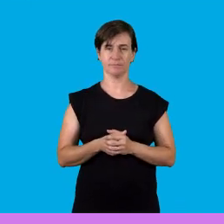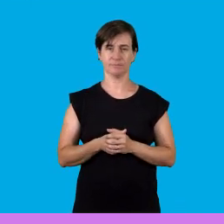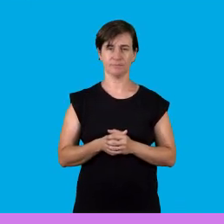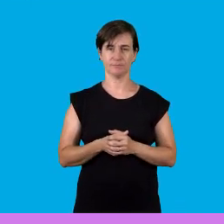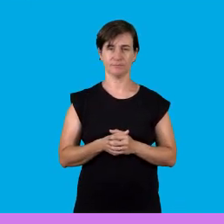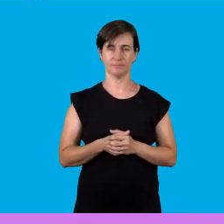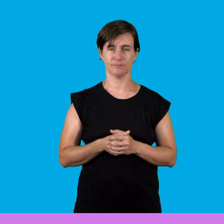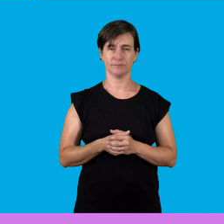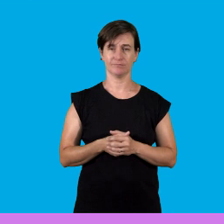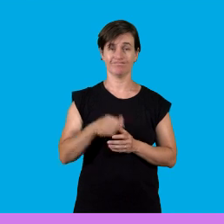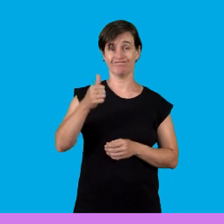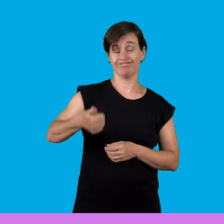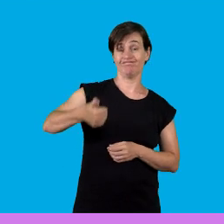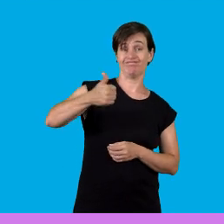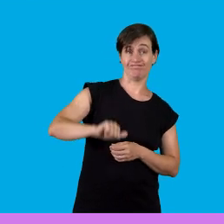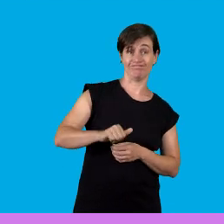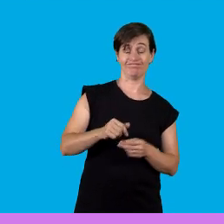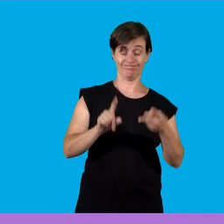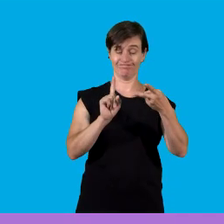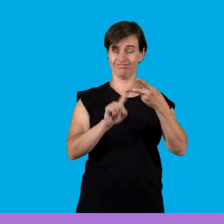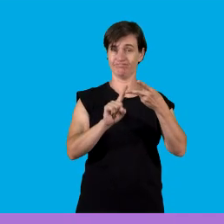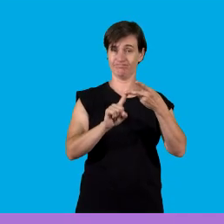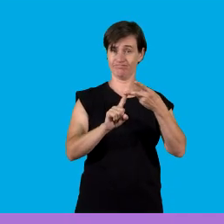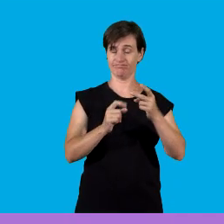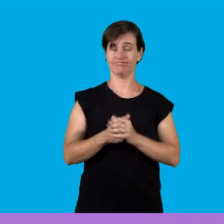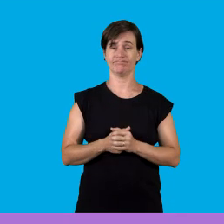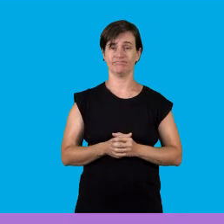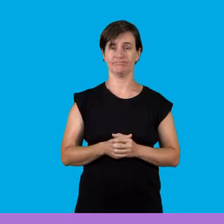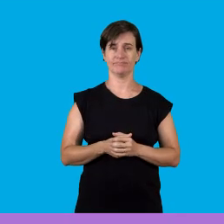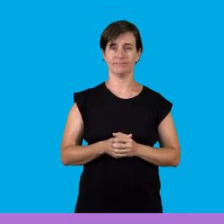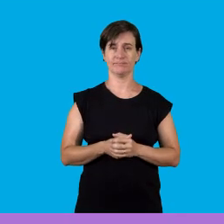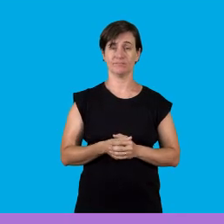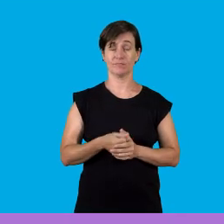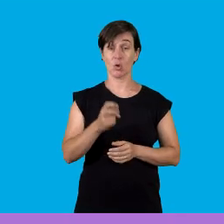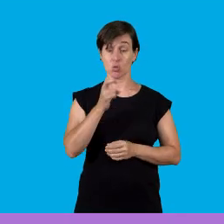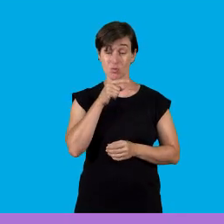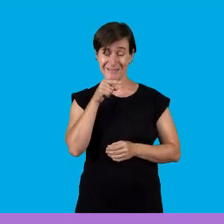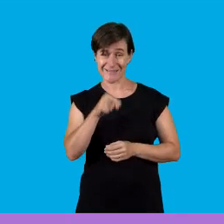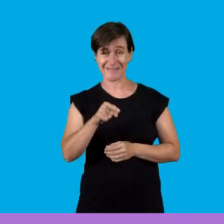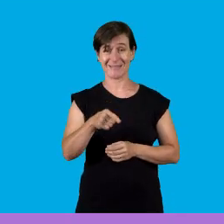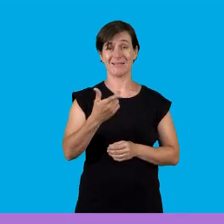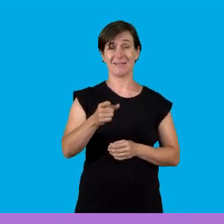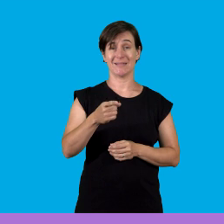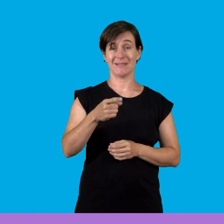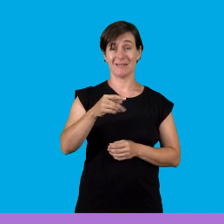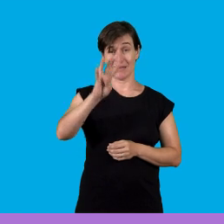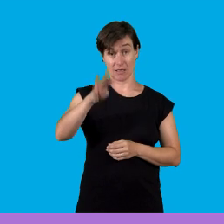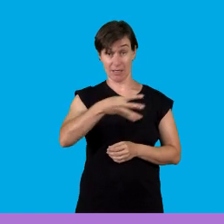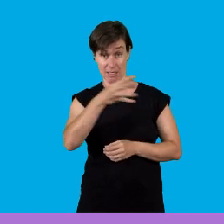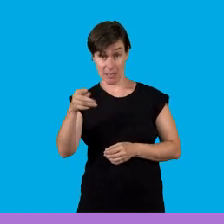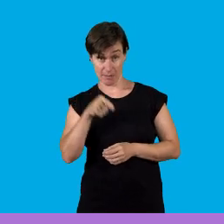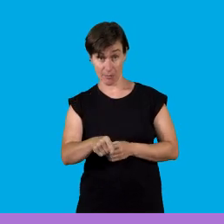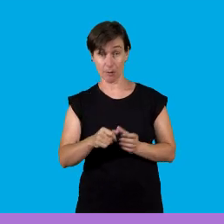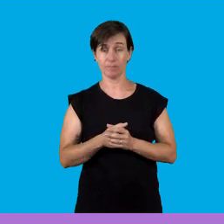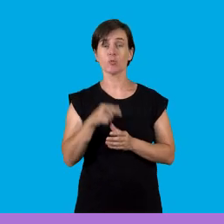pounds. Let us move then to our next question. So question number 2, it says use the conversion table